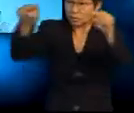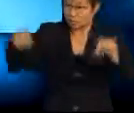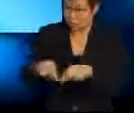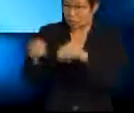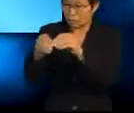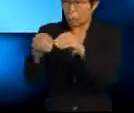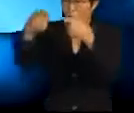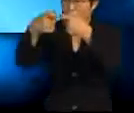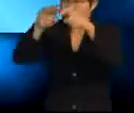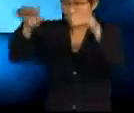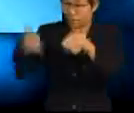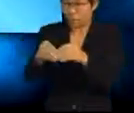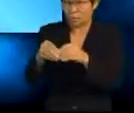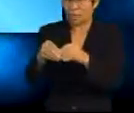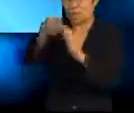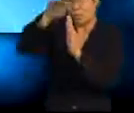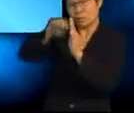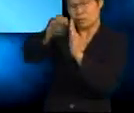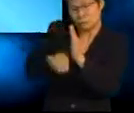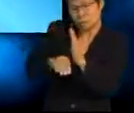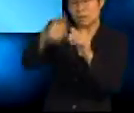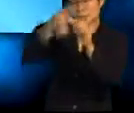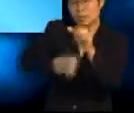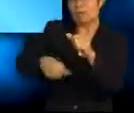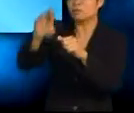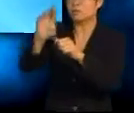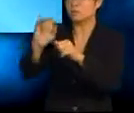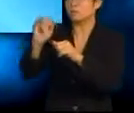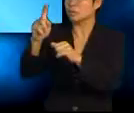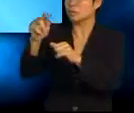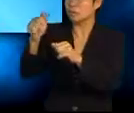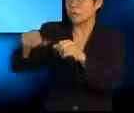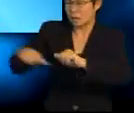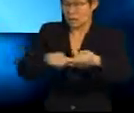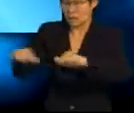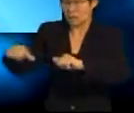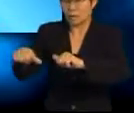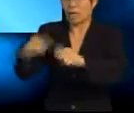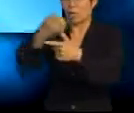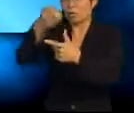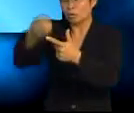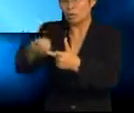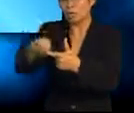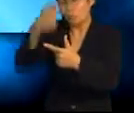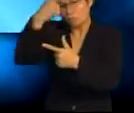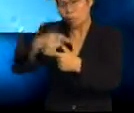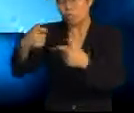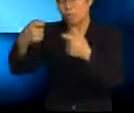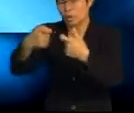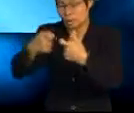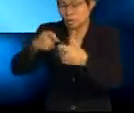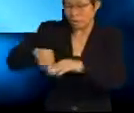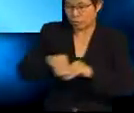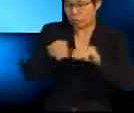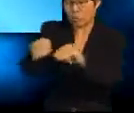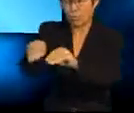total resistance will decrease. Each resistor acts as an alternative path for current flow.